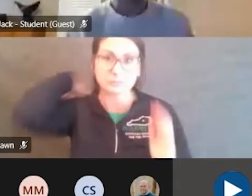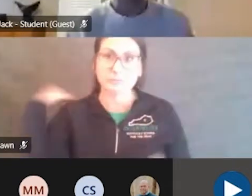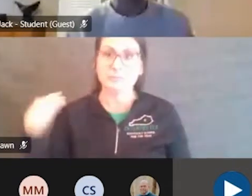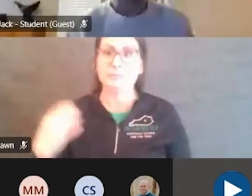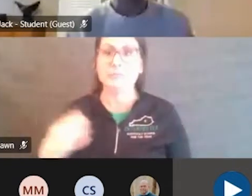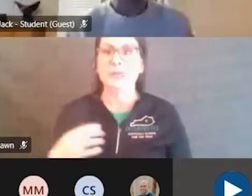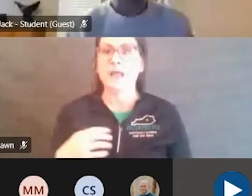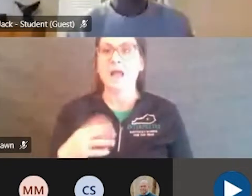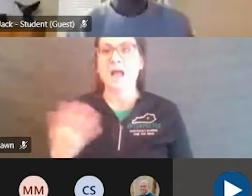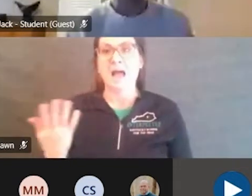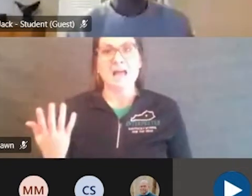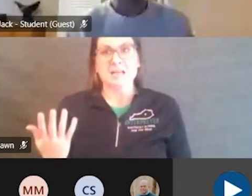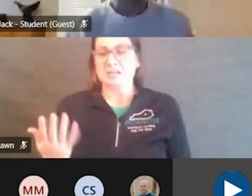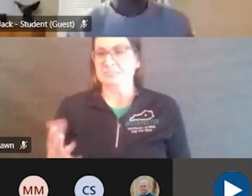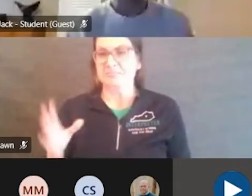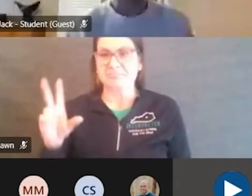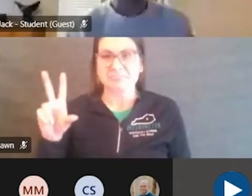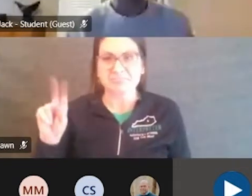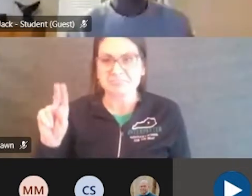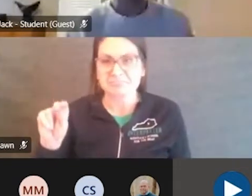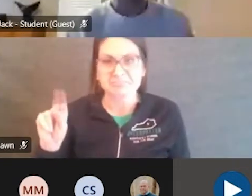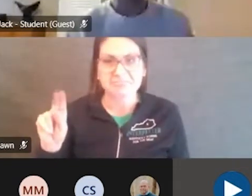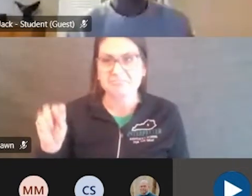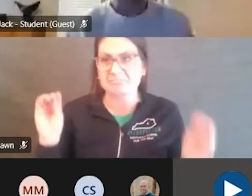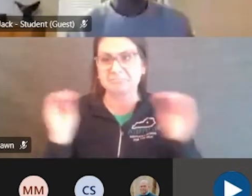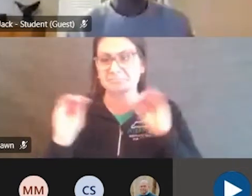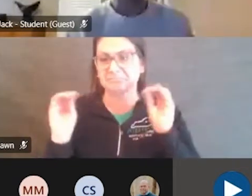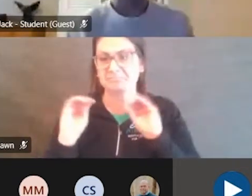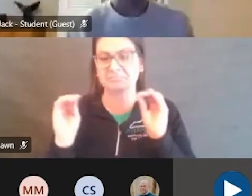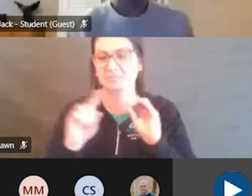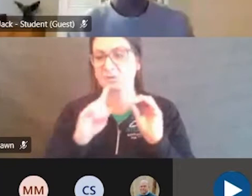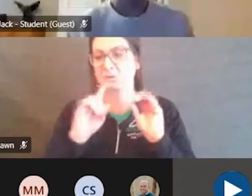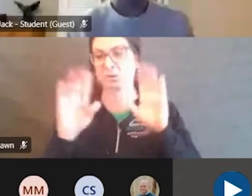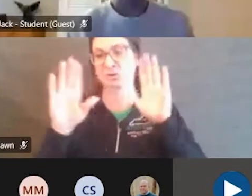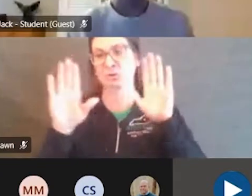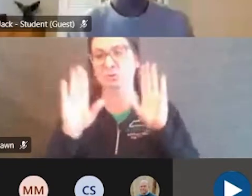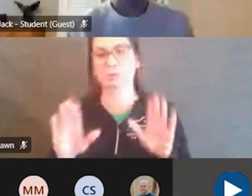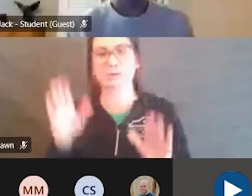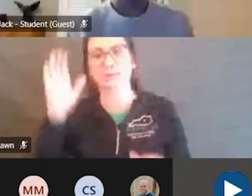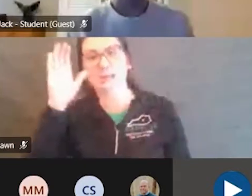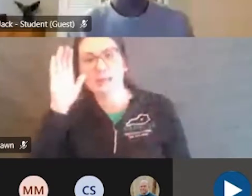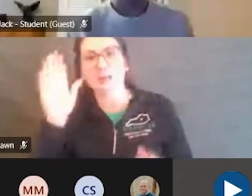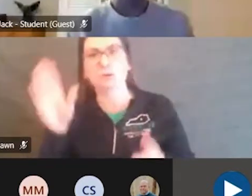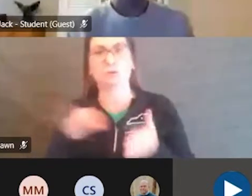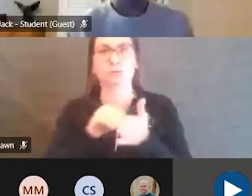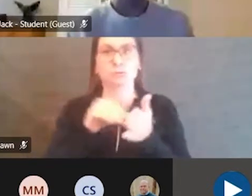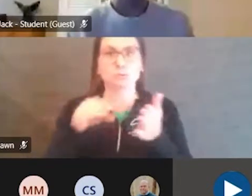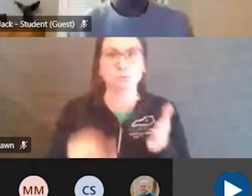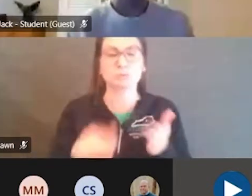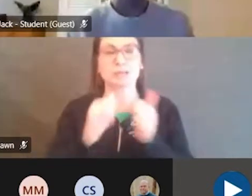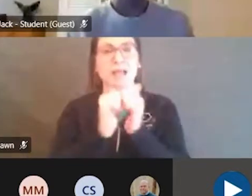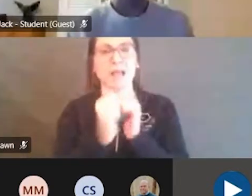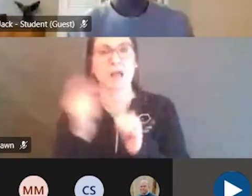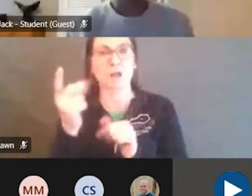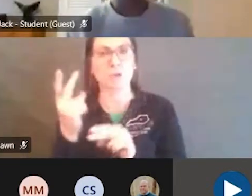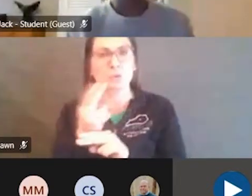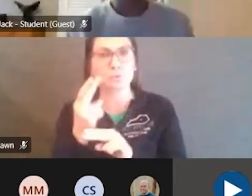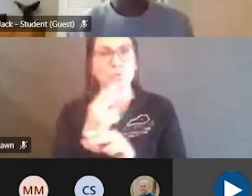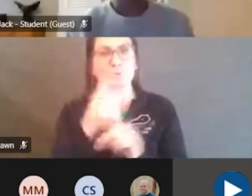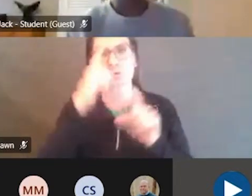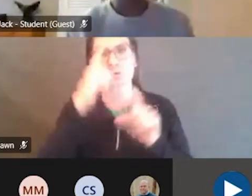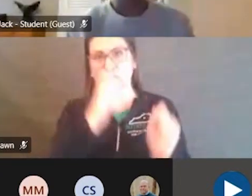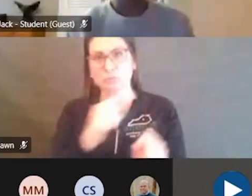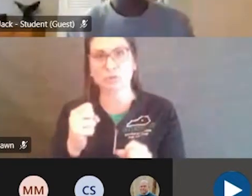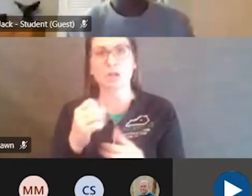Sorry, nothing specific. I think it's really great to hear from the students about how they're using these strategies and sharing them with other